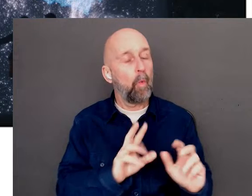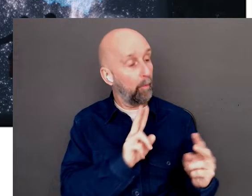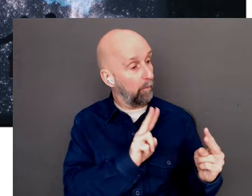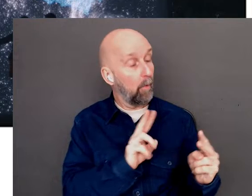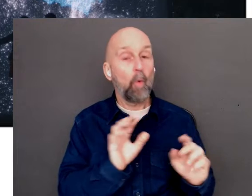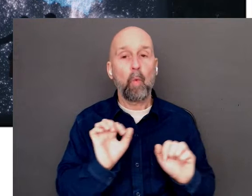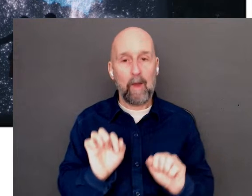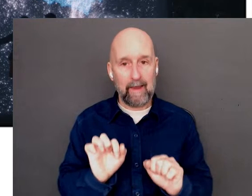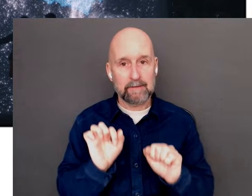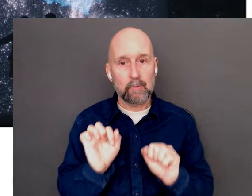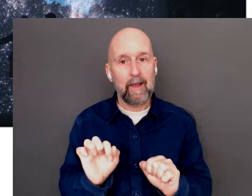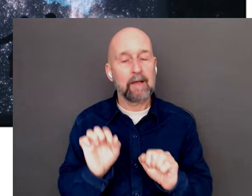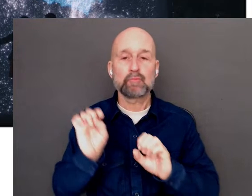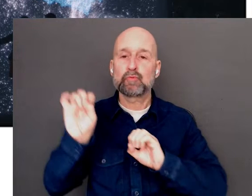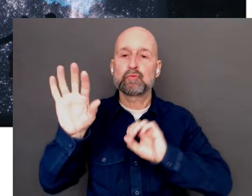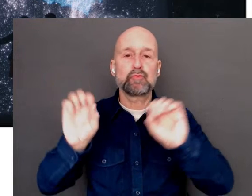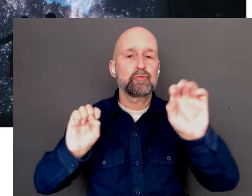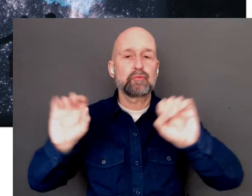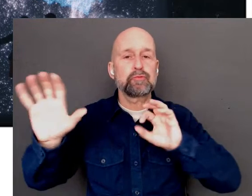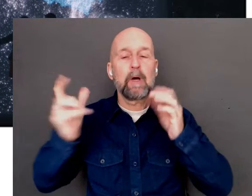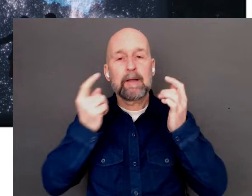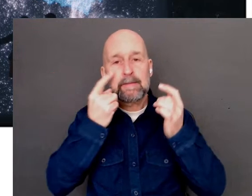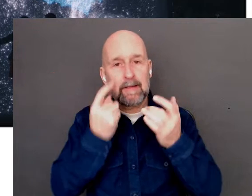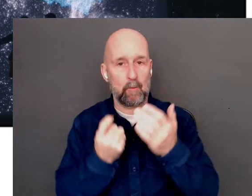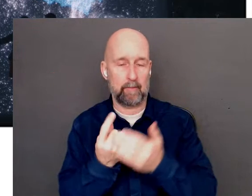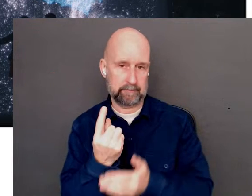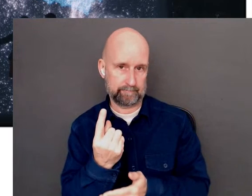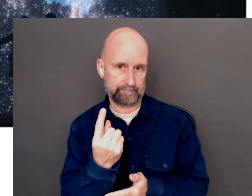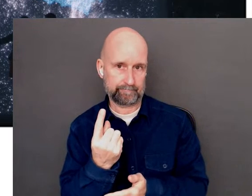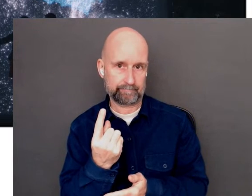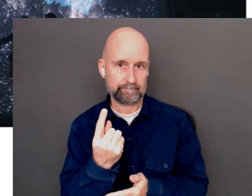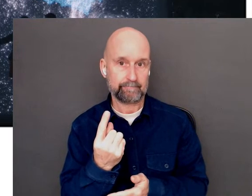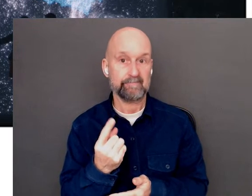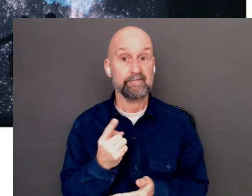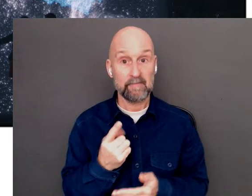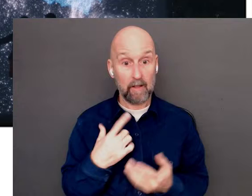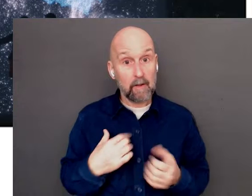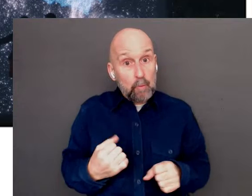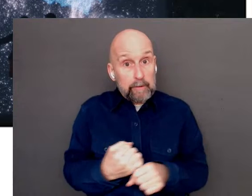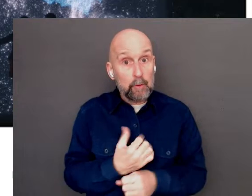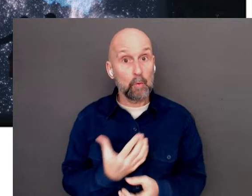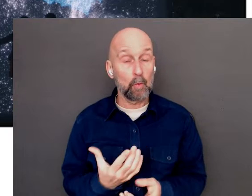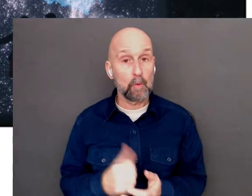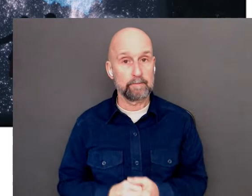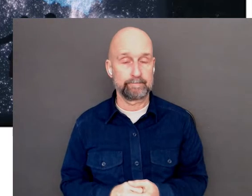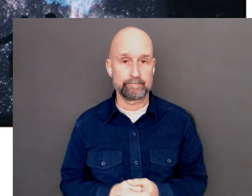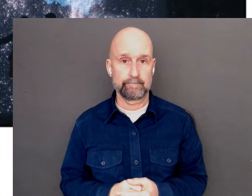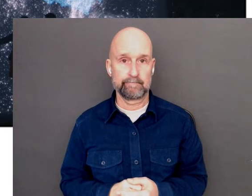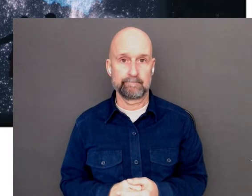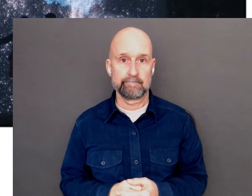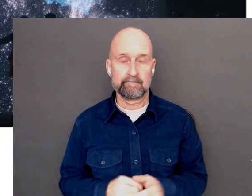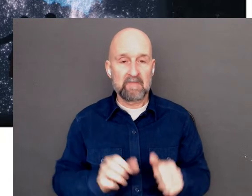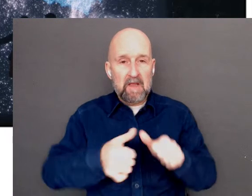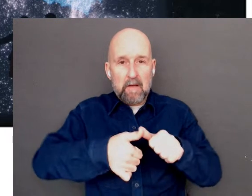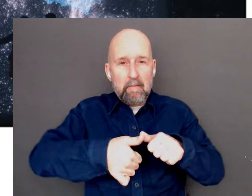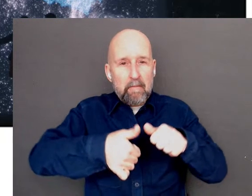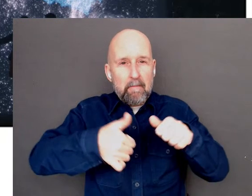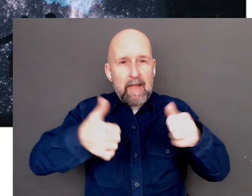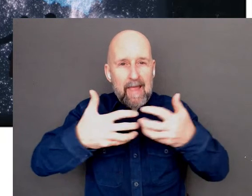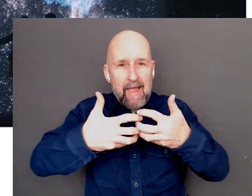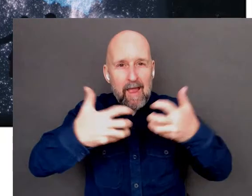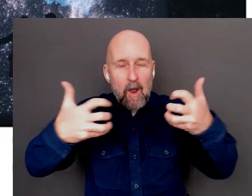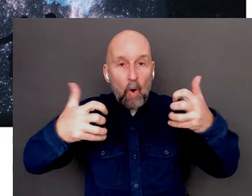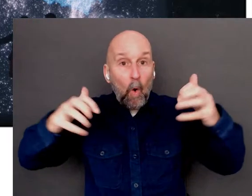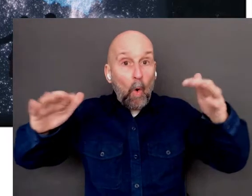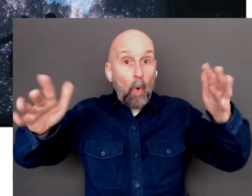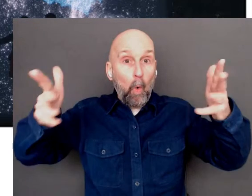and see what's going to happen. And so this is what we do. And so we get these big ripples of wind, or gust of